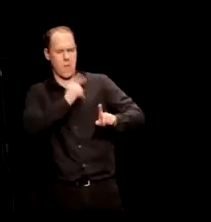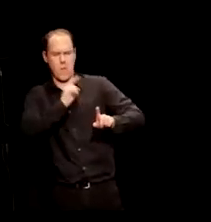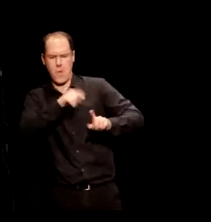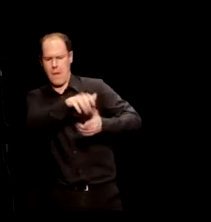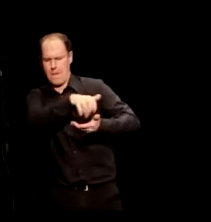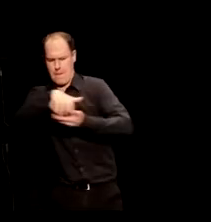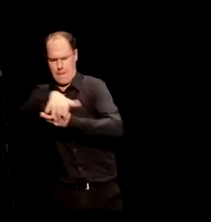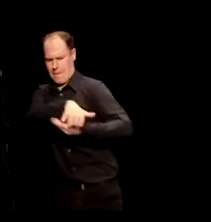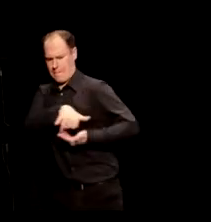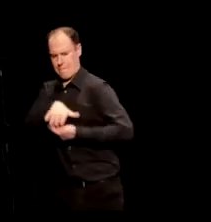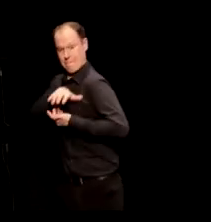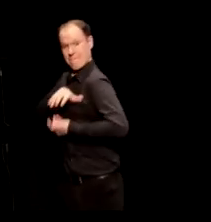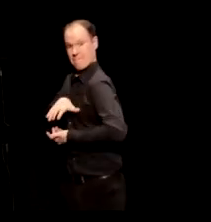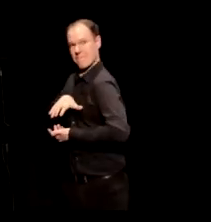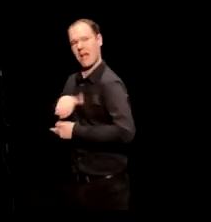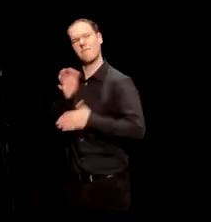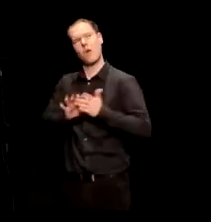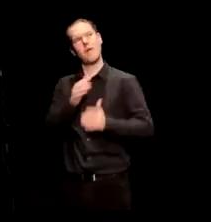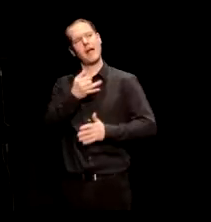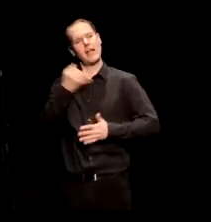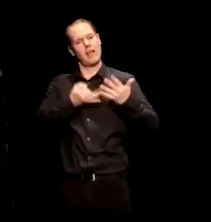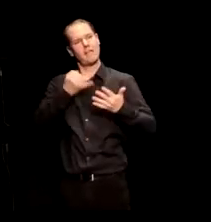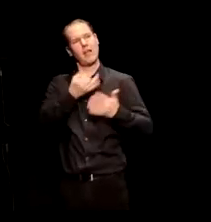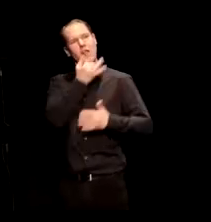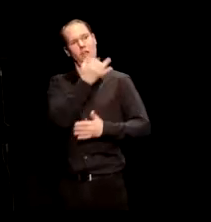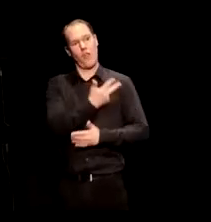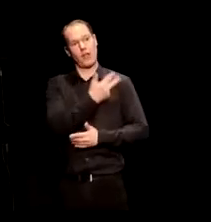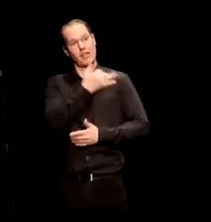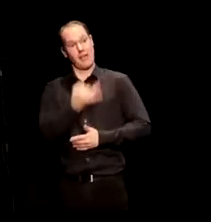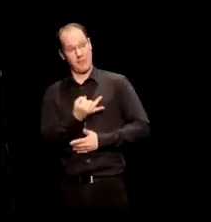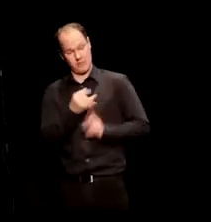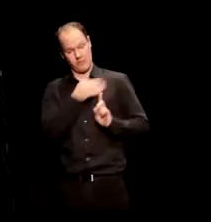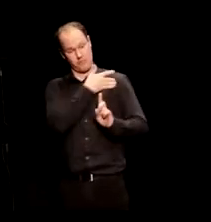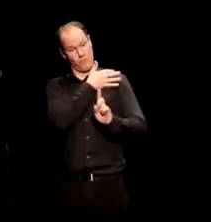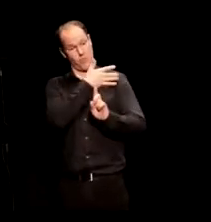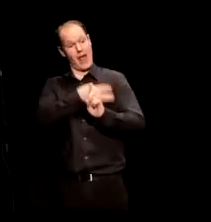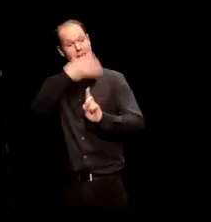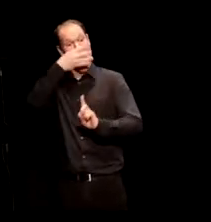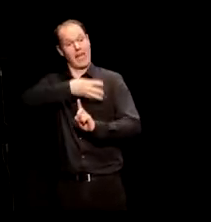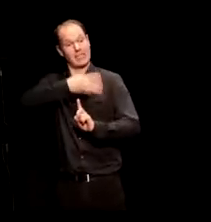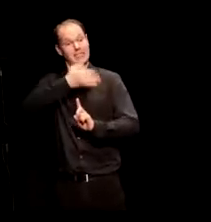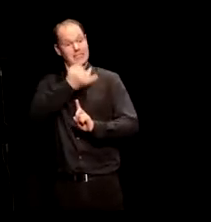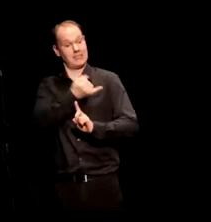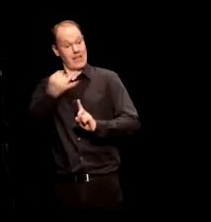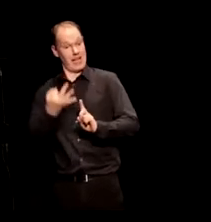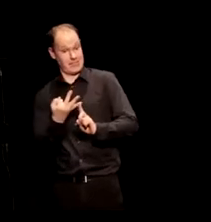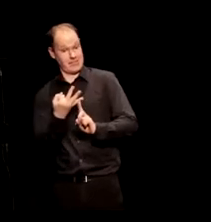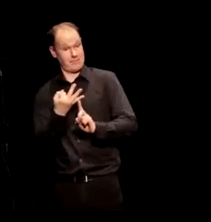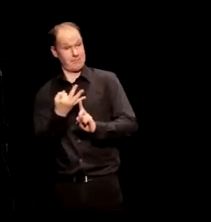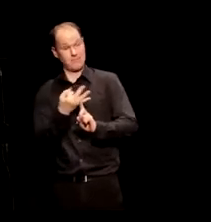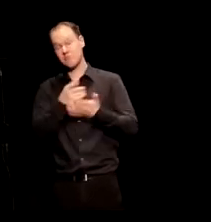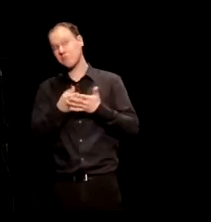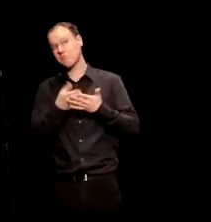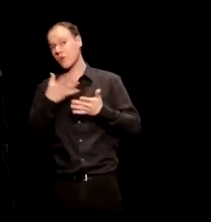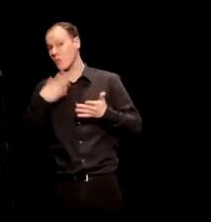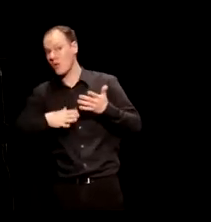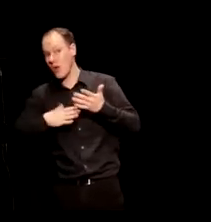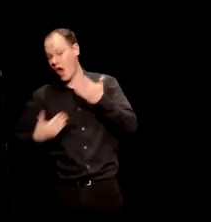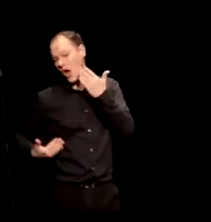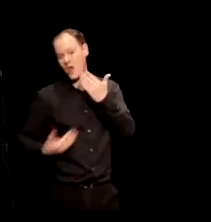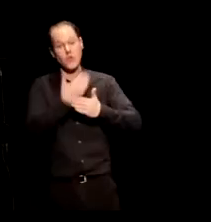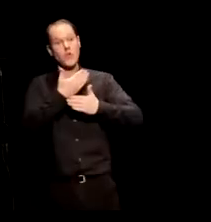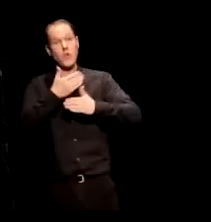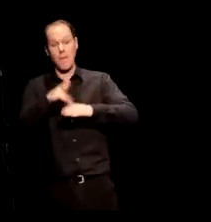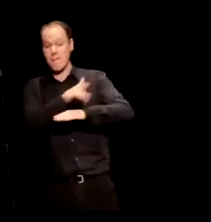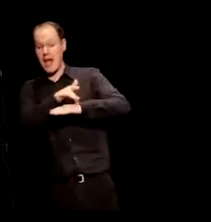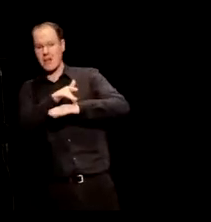of you may know, between 1737 and 1968, theatre managers who wanted to put on a new